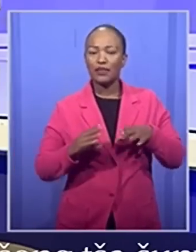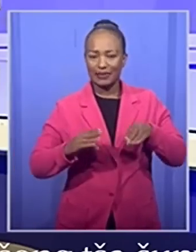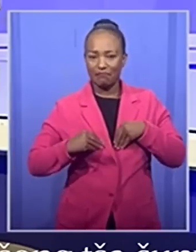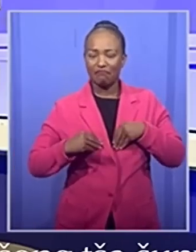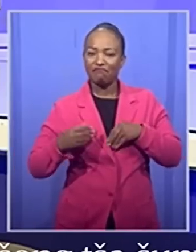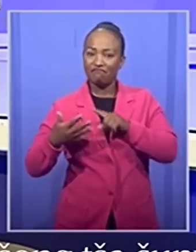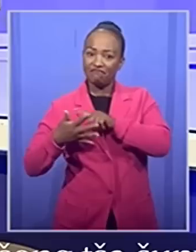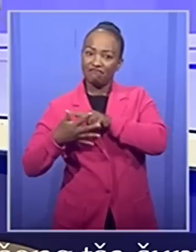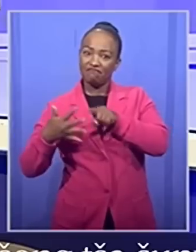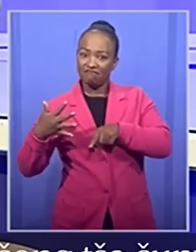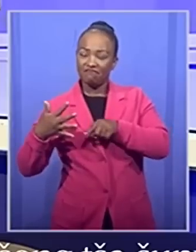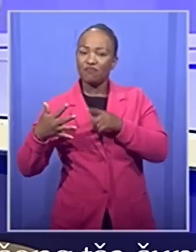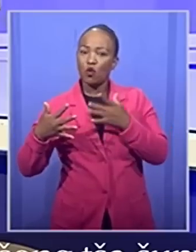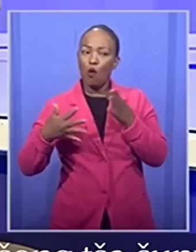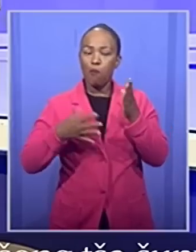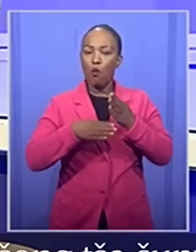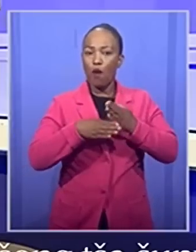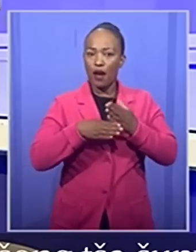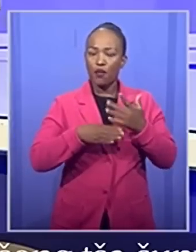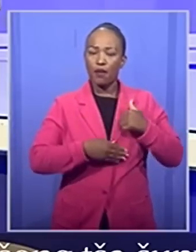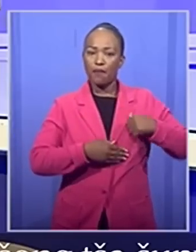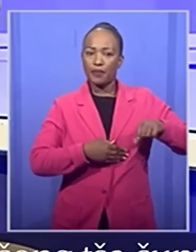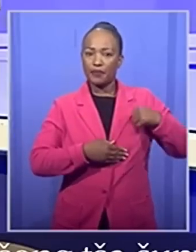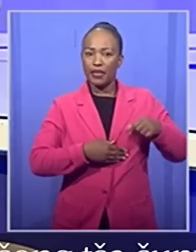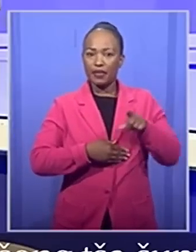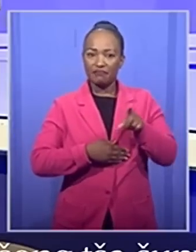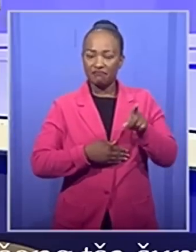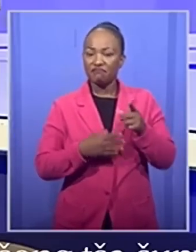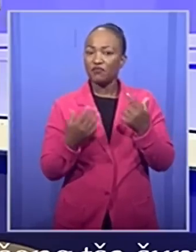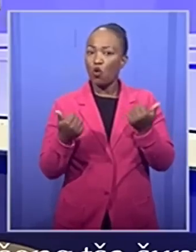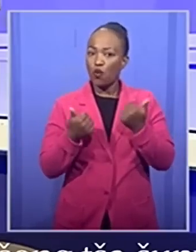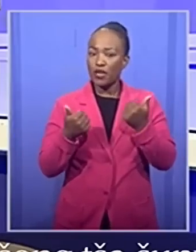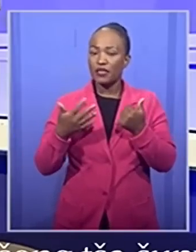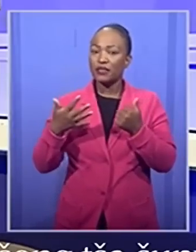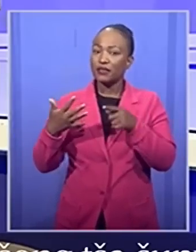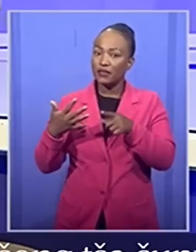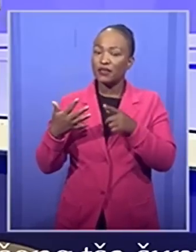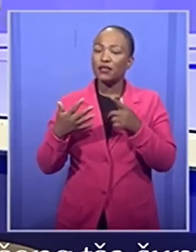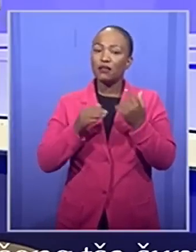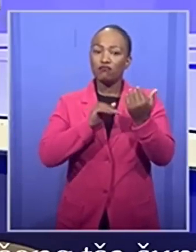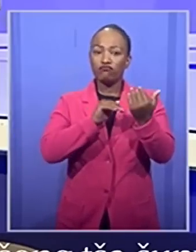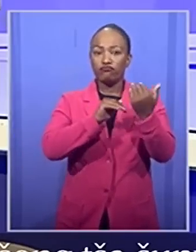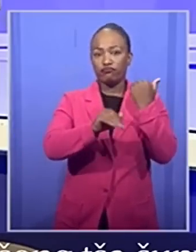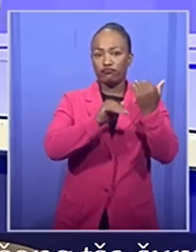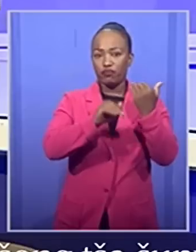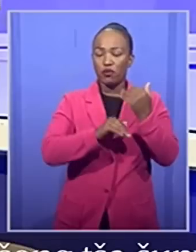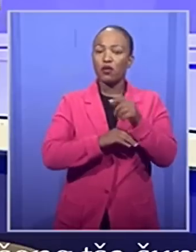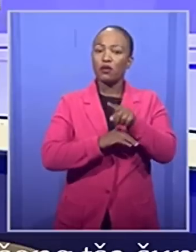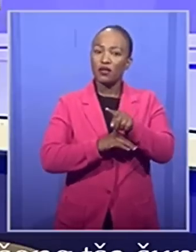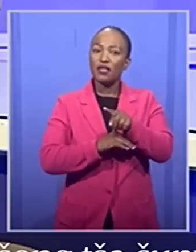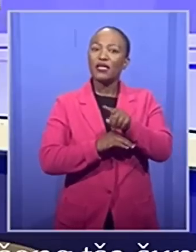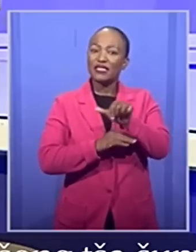le mošomong ka dikantorong tša mmasepala. Go šetše go swerwe bahlankedi ba sephethephethe ba lesometshela